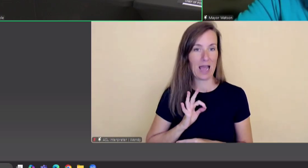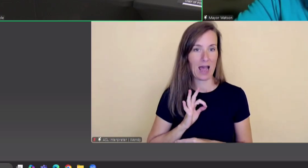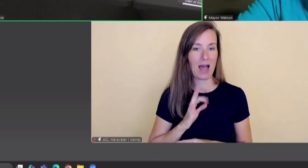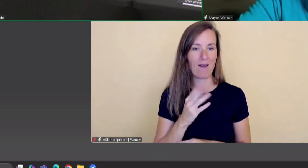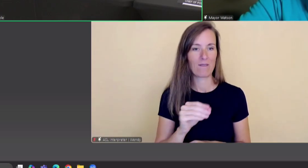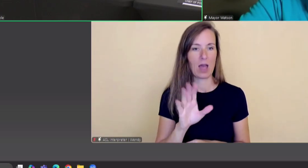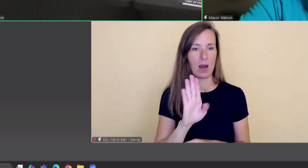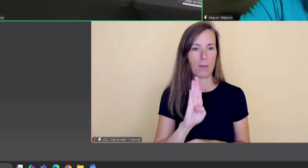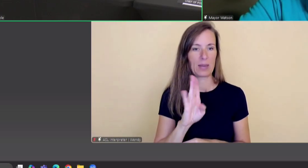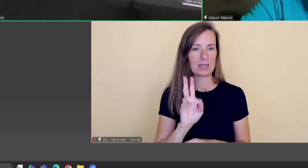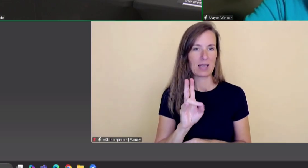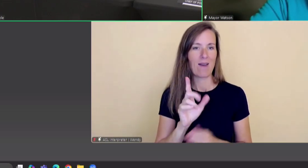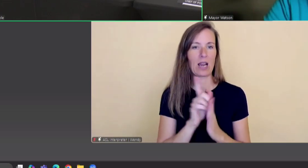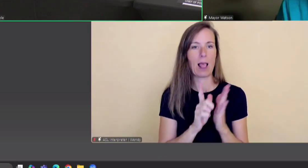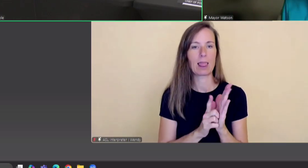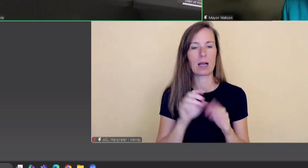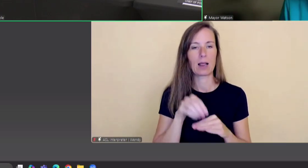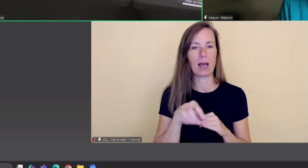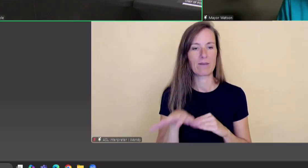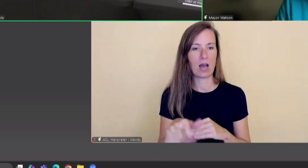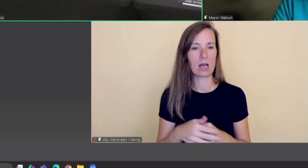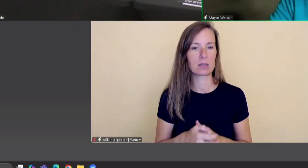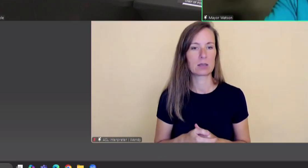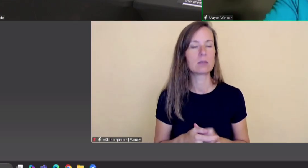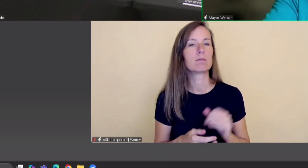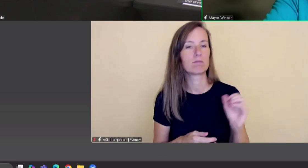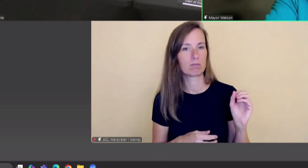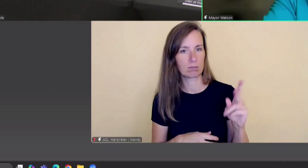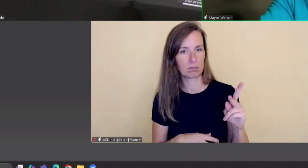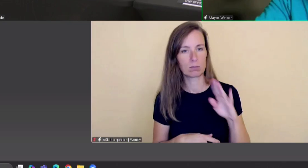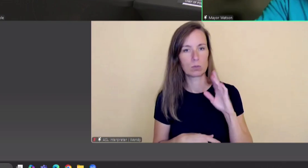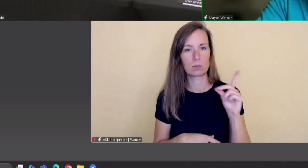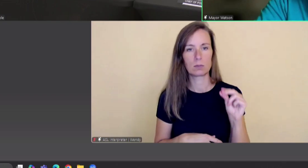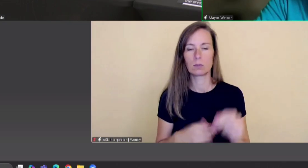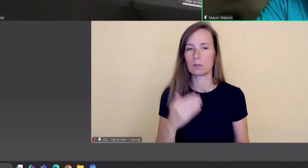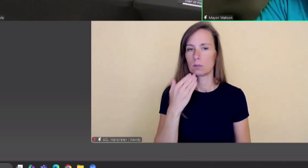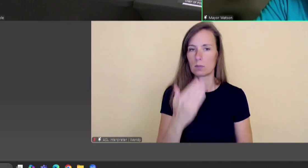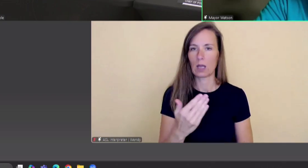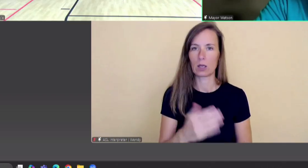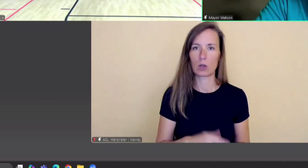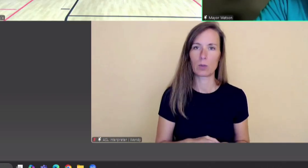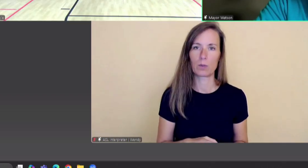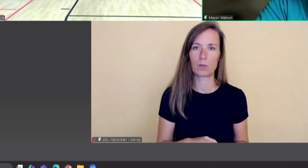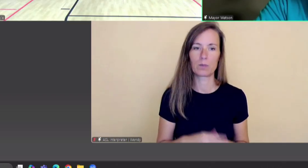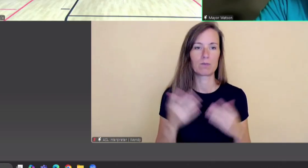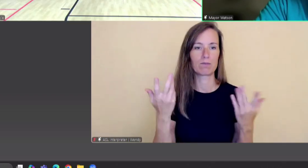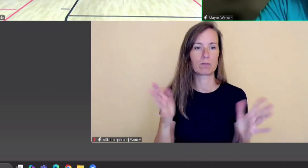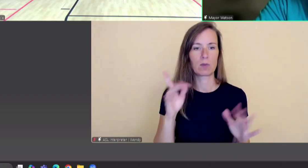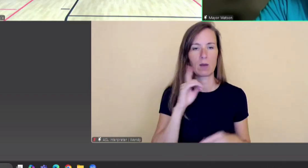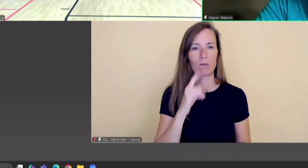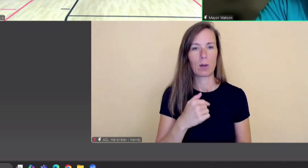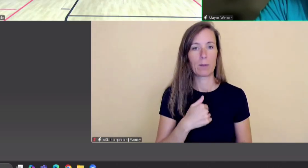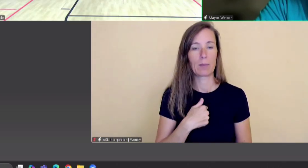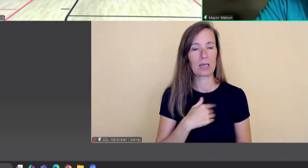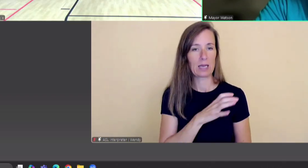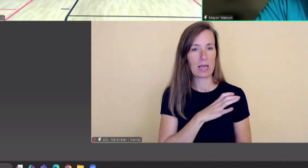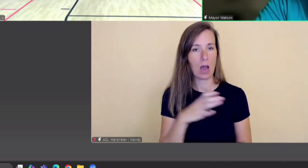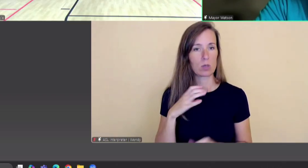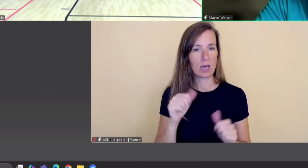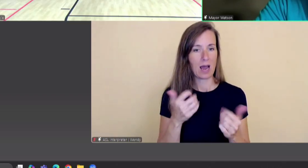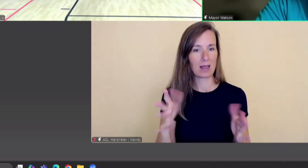do. Thank you for advertising that. That is it from me. Council, anything additional?